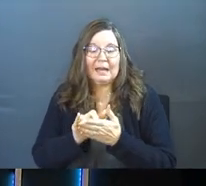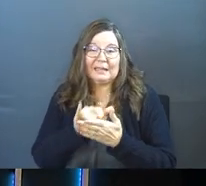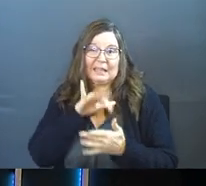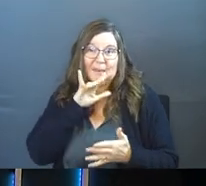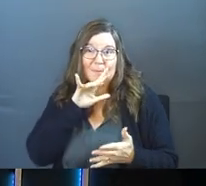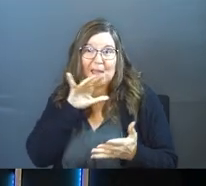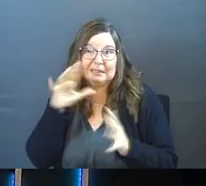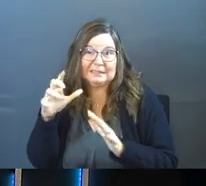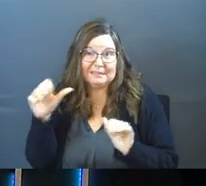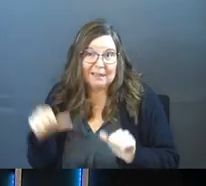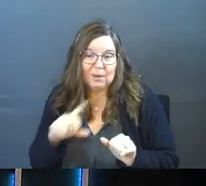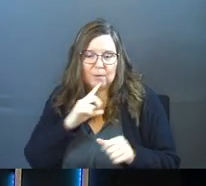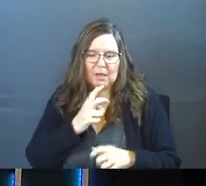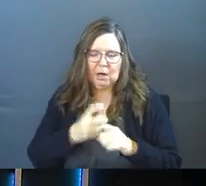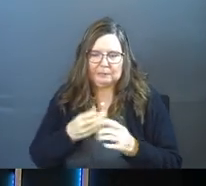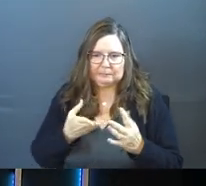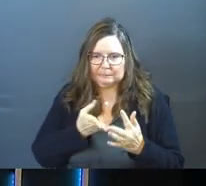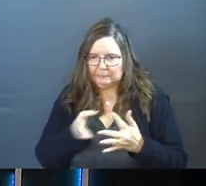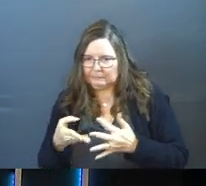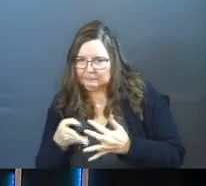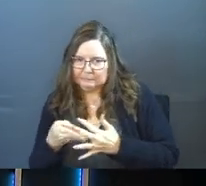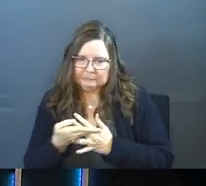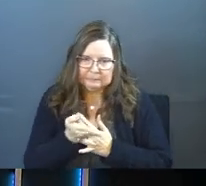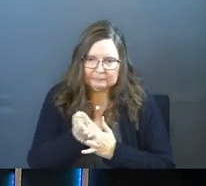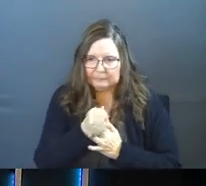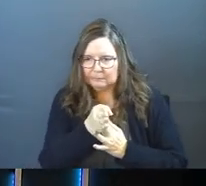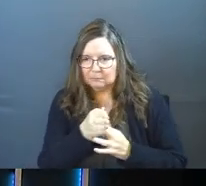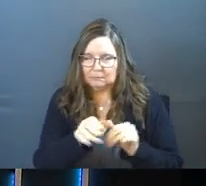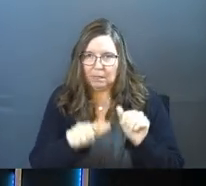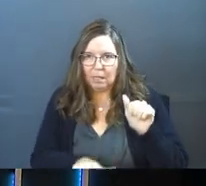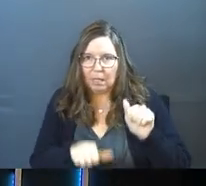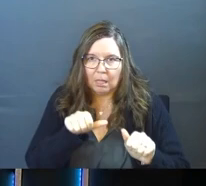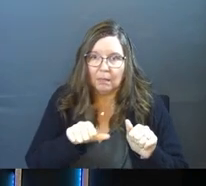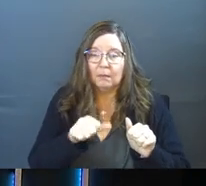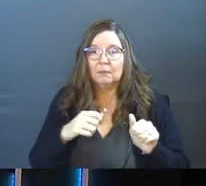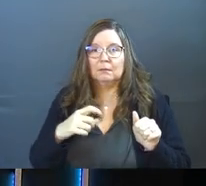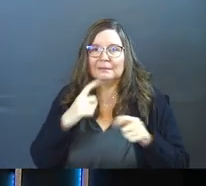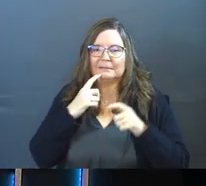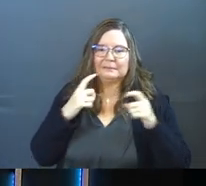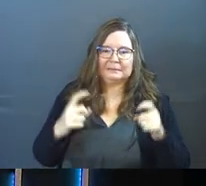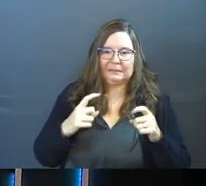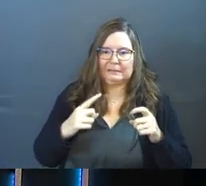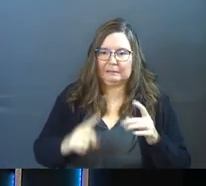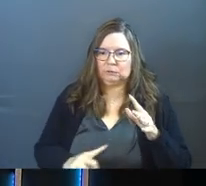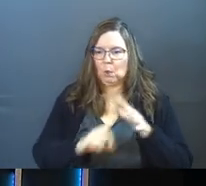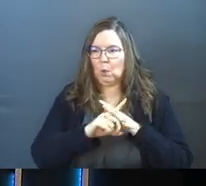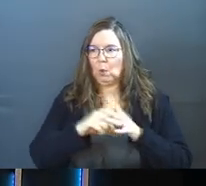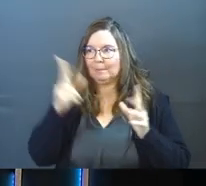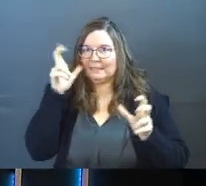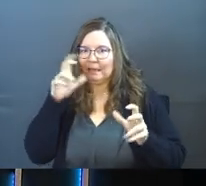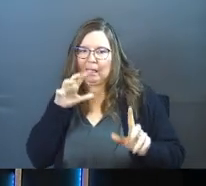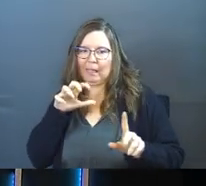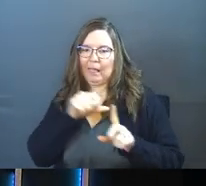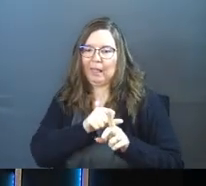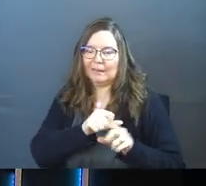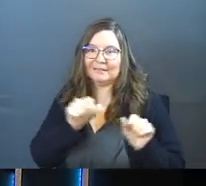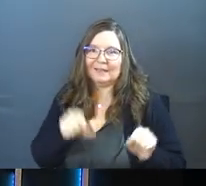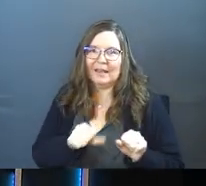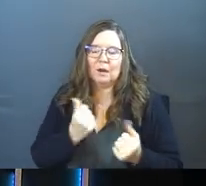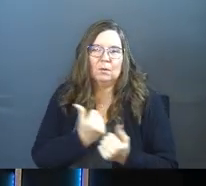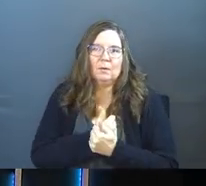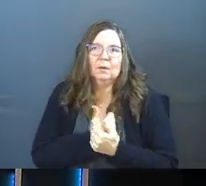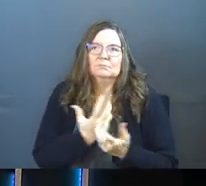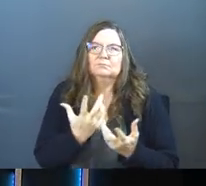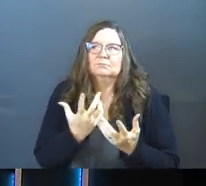messy, that can be really hard to navigate and really hard to deal with. Areas that sin likes to show up, that Satan likes to get a foothold in there, and will